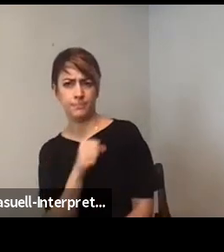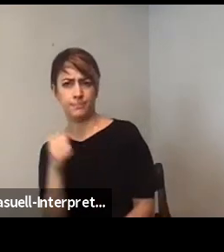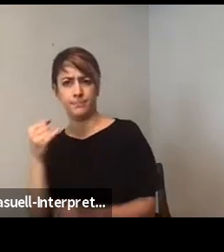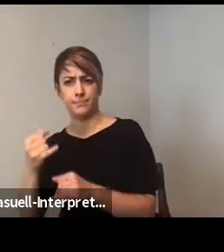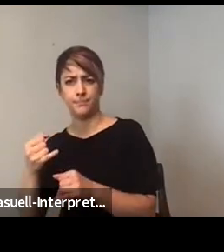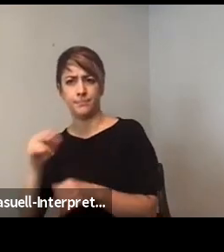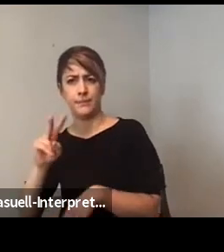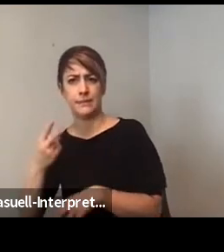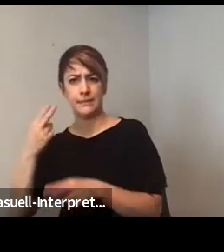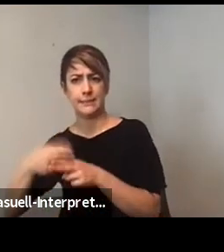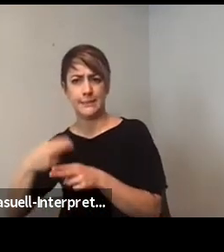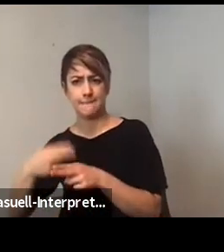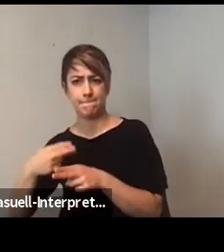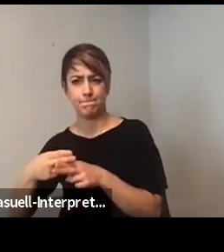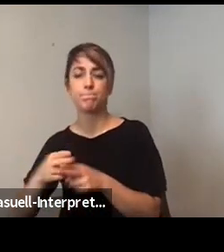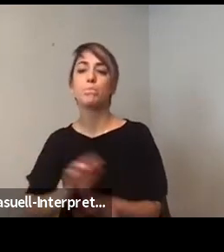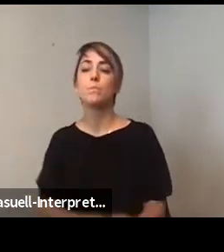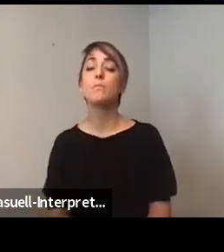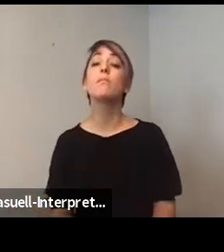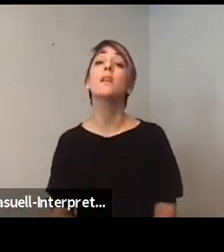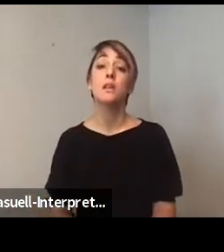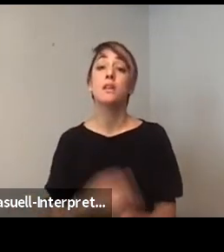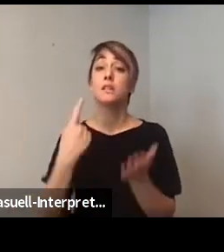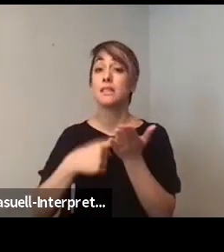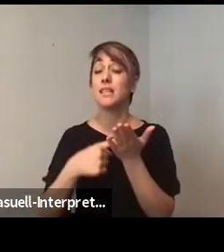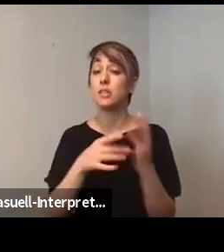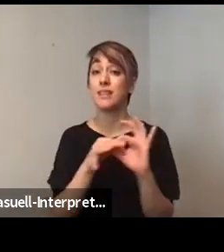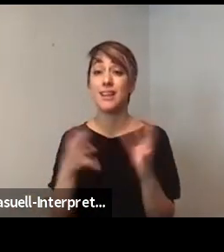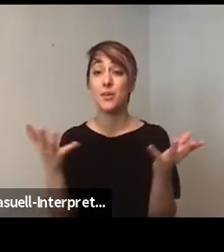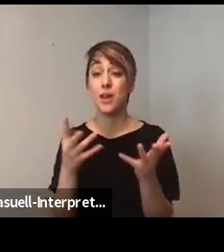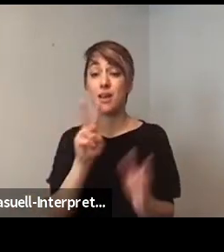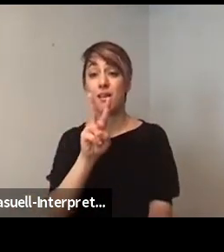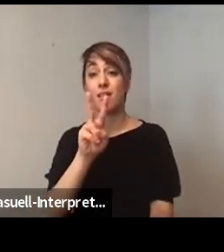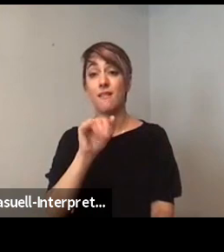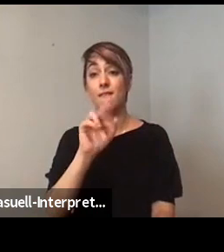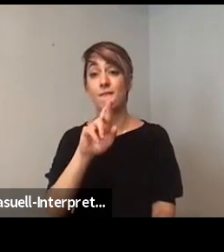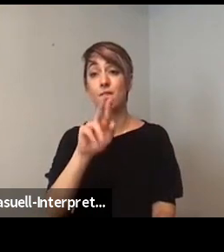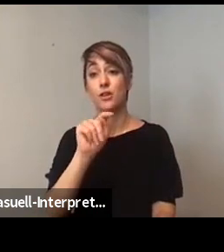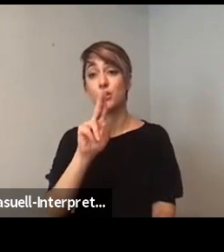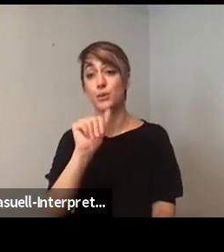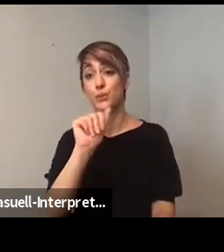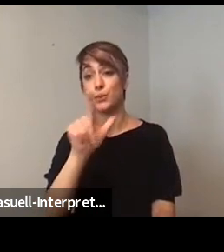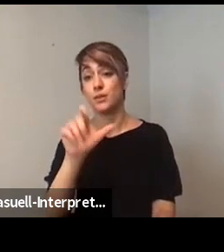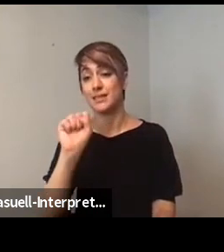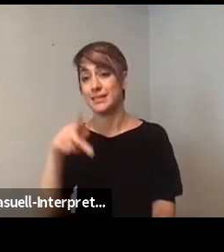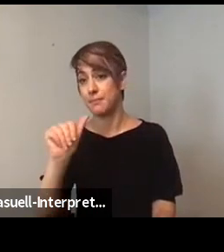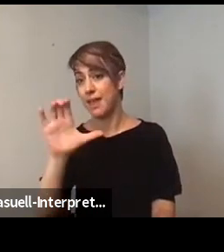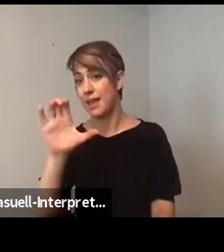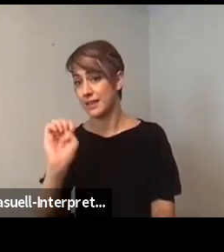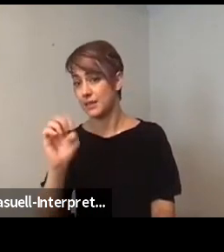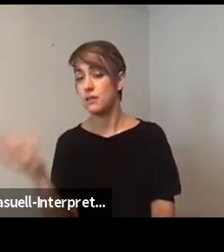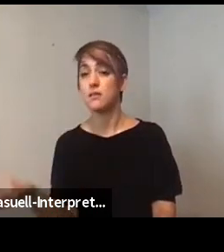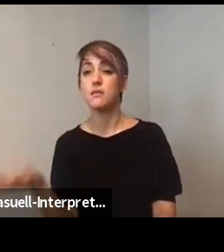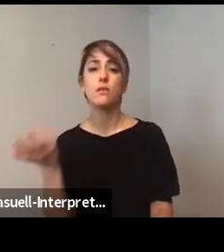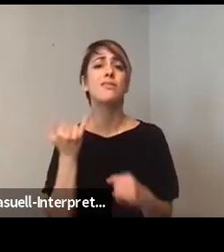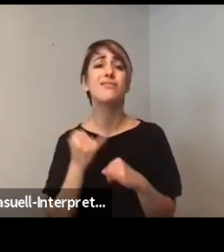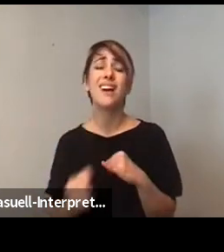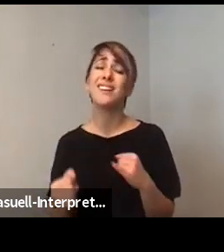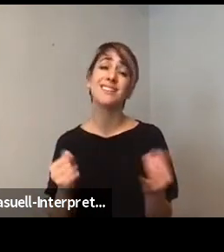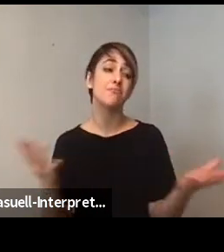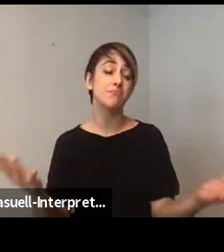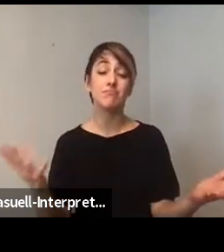space. So that sounds like a very sort of timely conversation. So finally, just to say one more time, thank you everyone for being